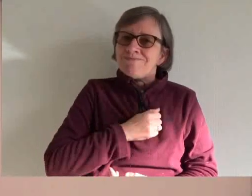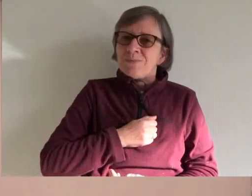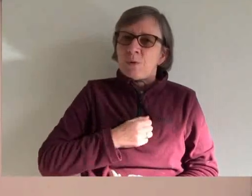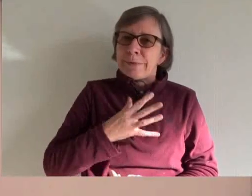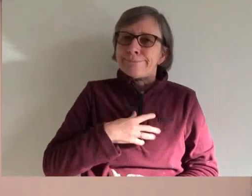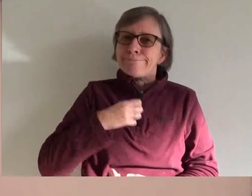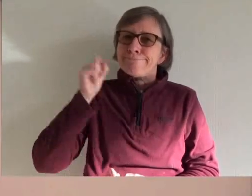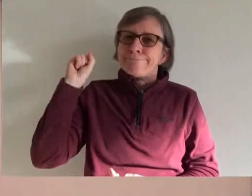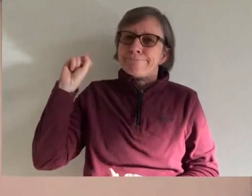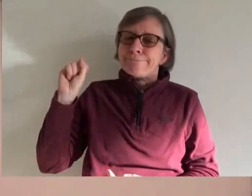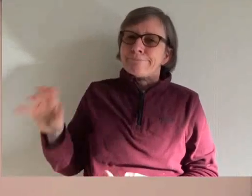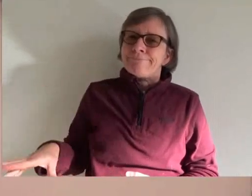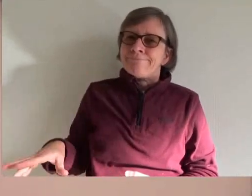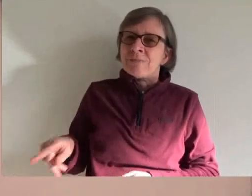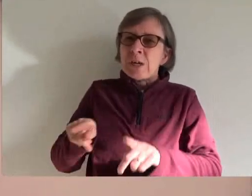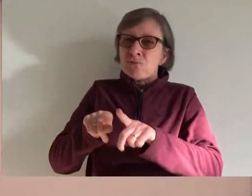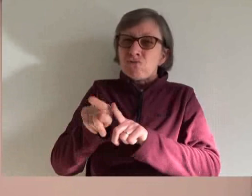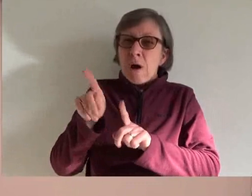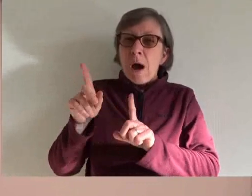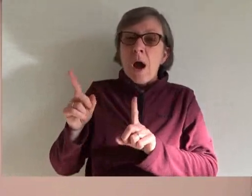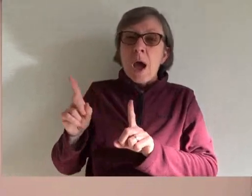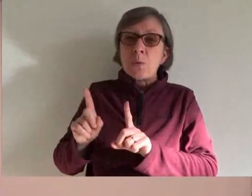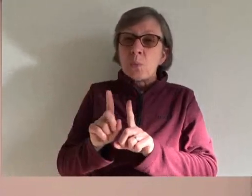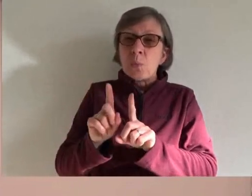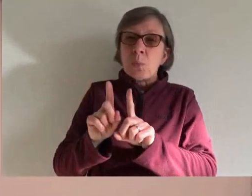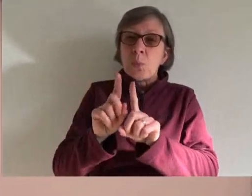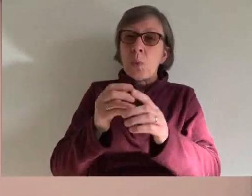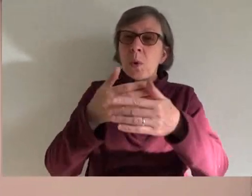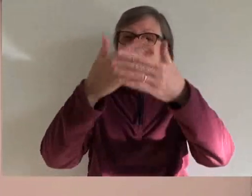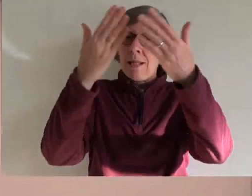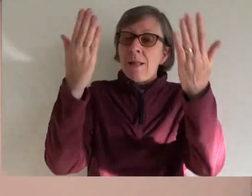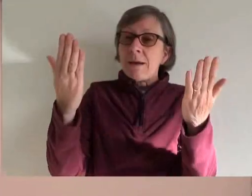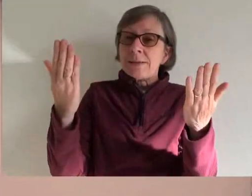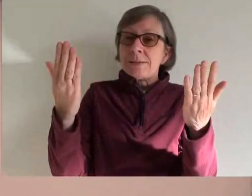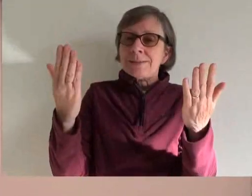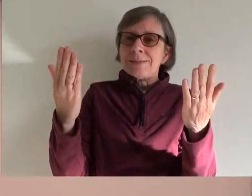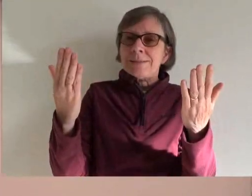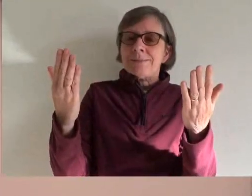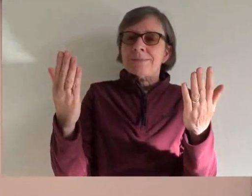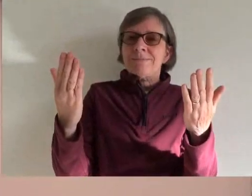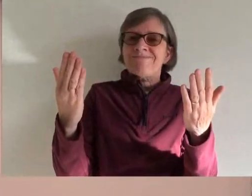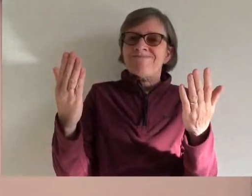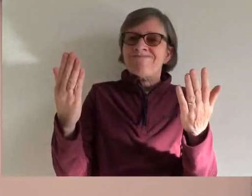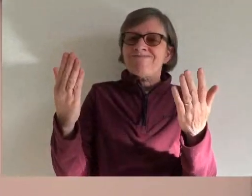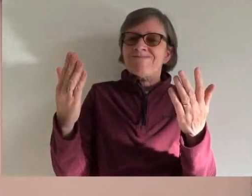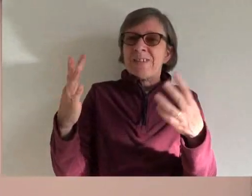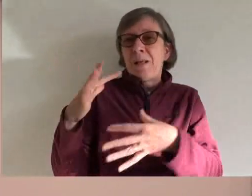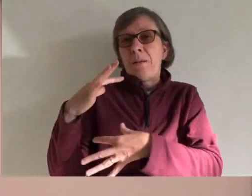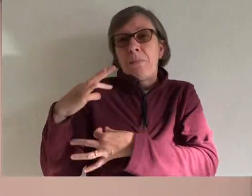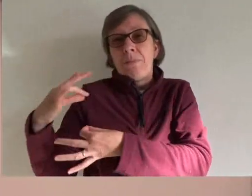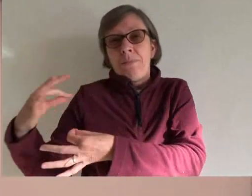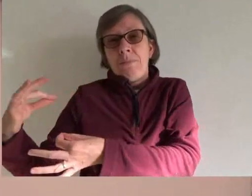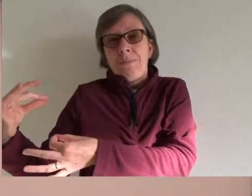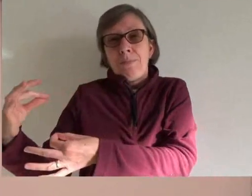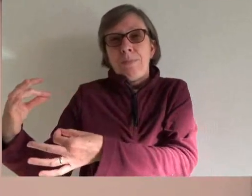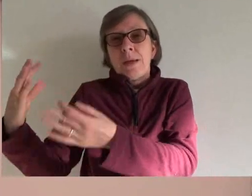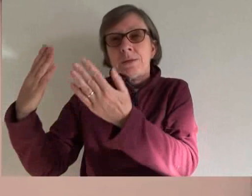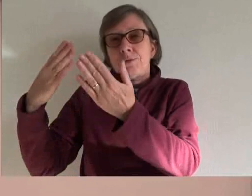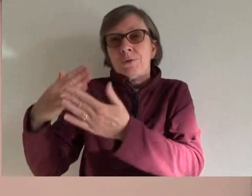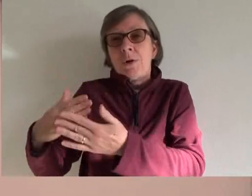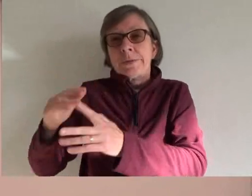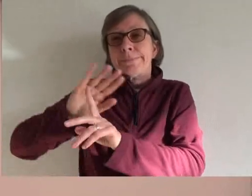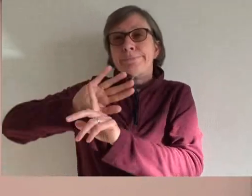can repent and turn around and seek to walk in the light and not have those things that are of the darkness. But you see,